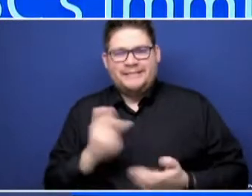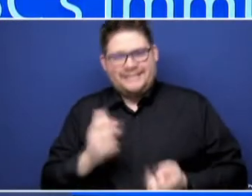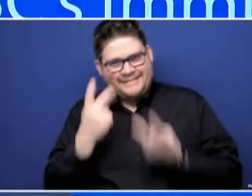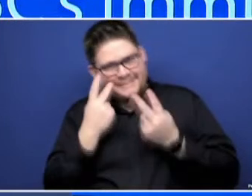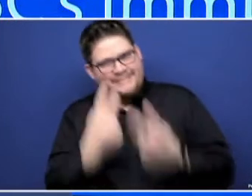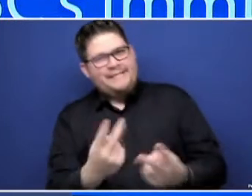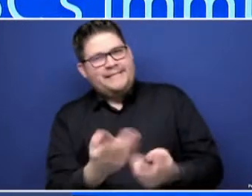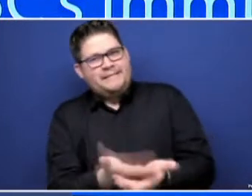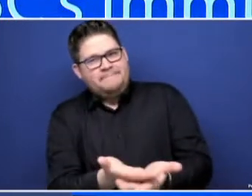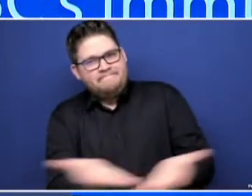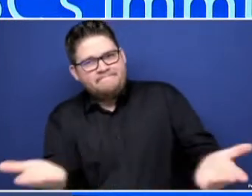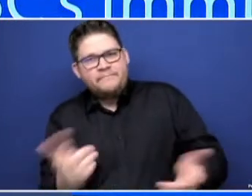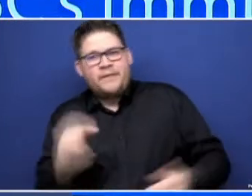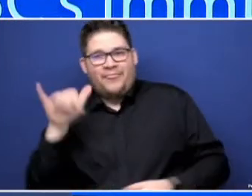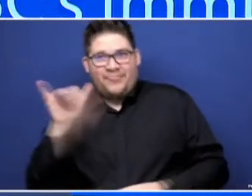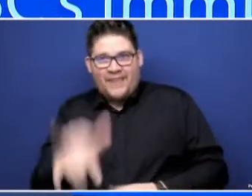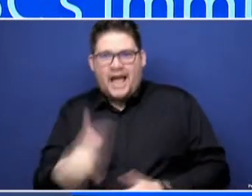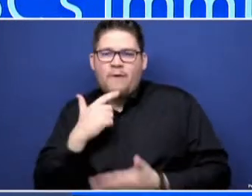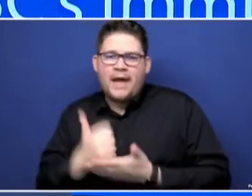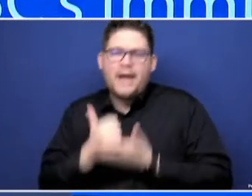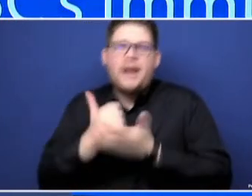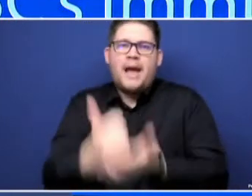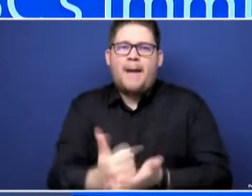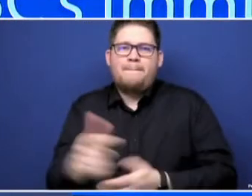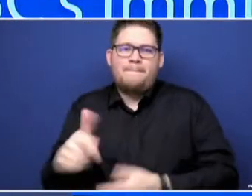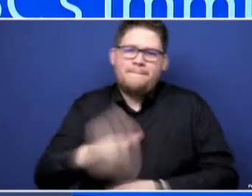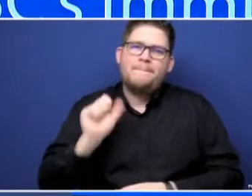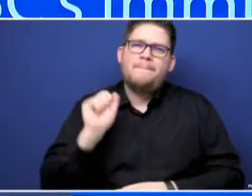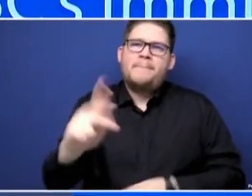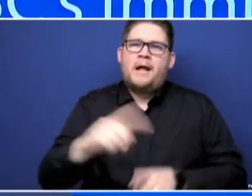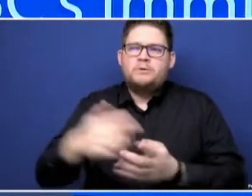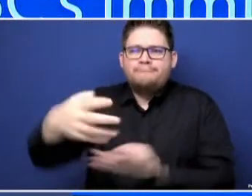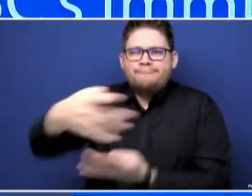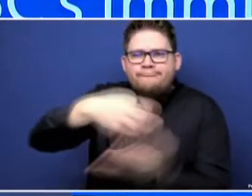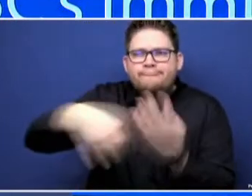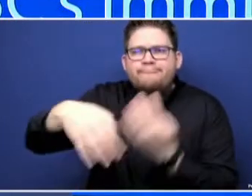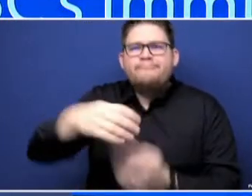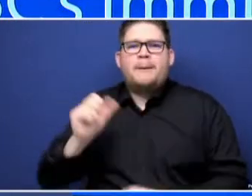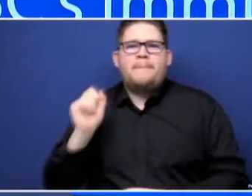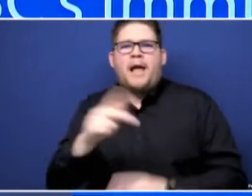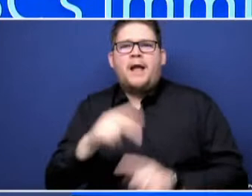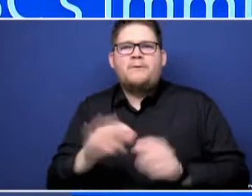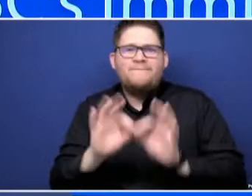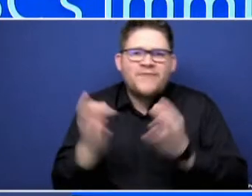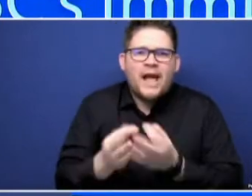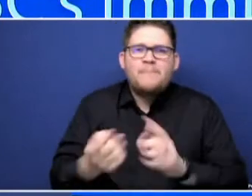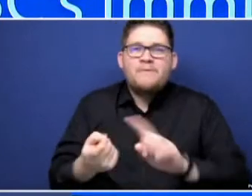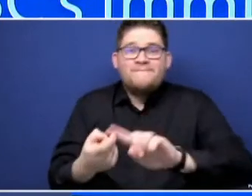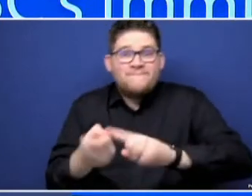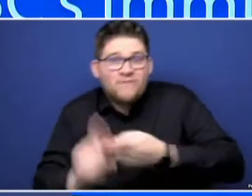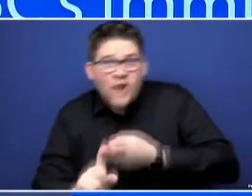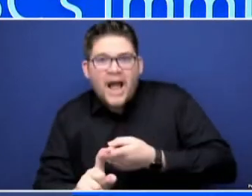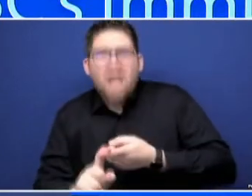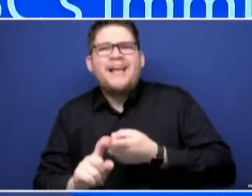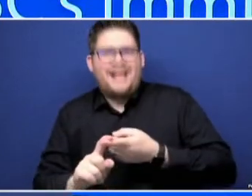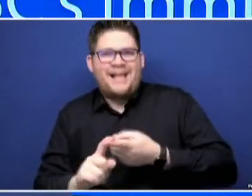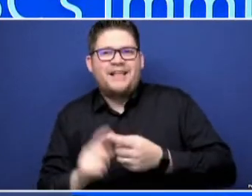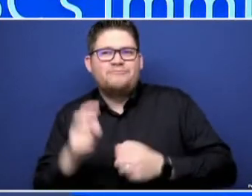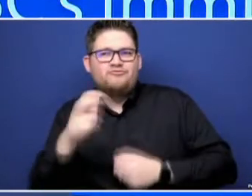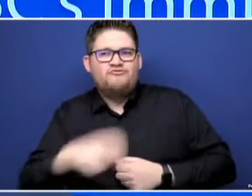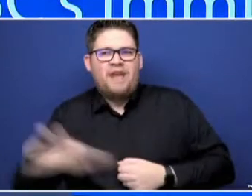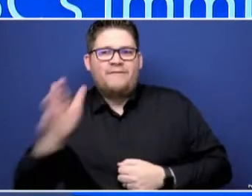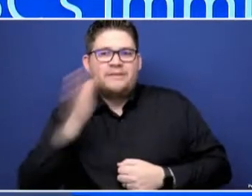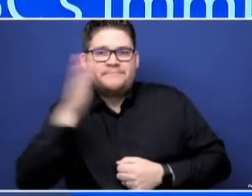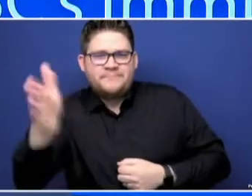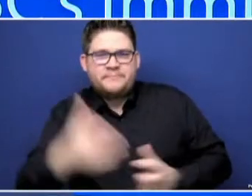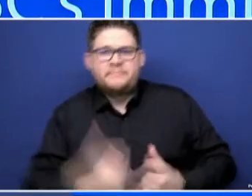to regular life, getting back to the prospect of traveling, the prospect of seeing friends and family. I know tomorrow Dr. Henry's going to